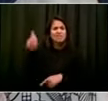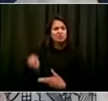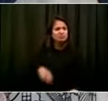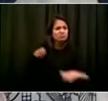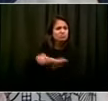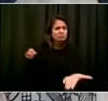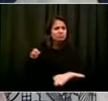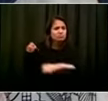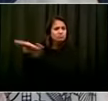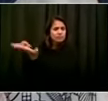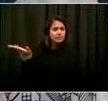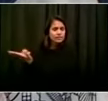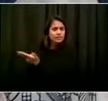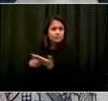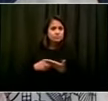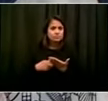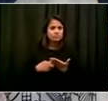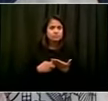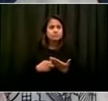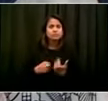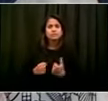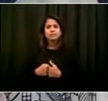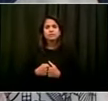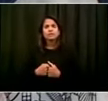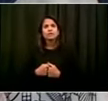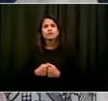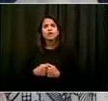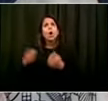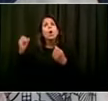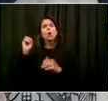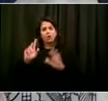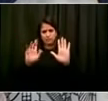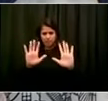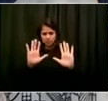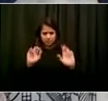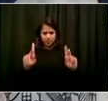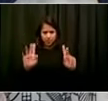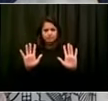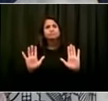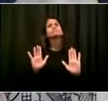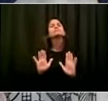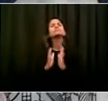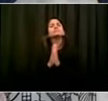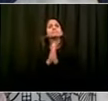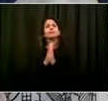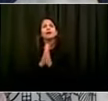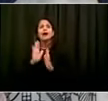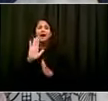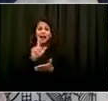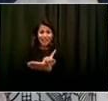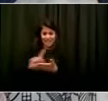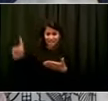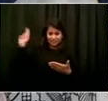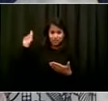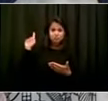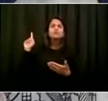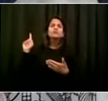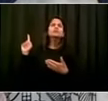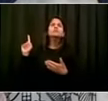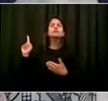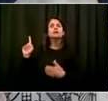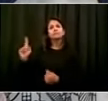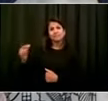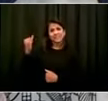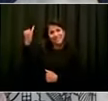the difference here is, first of all, what we saw last week. Wherever there was an instance to enforce, it was